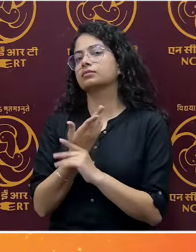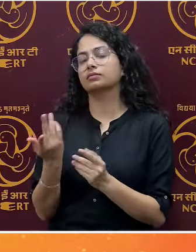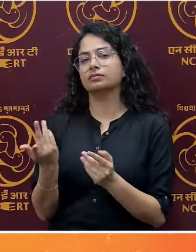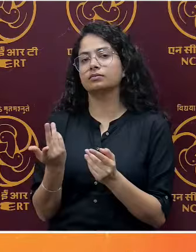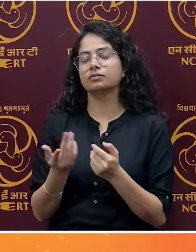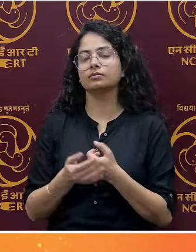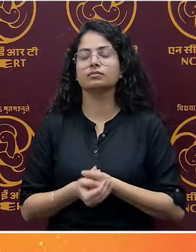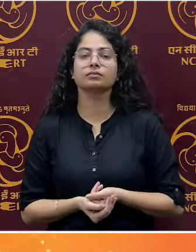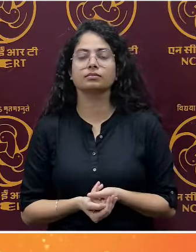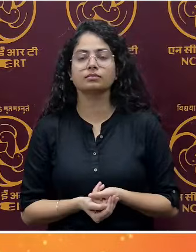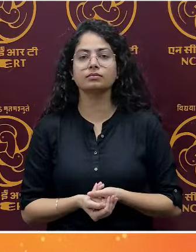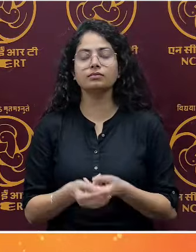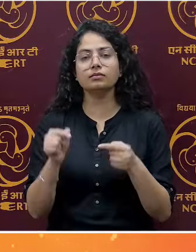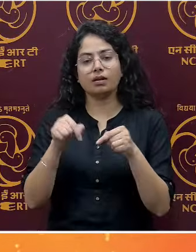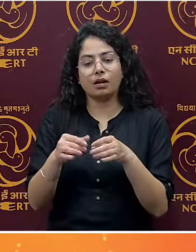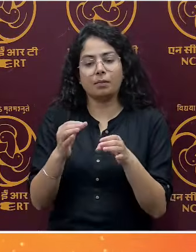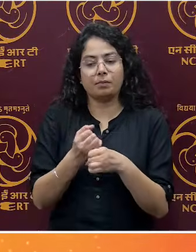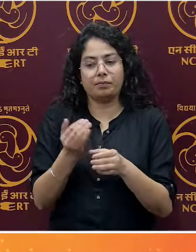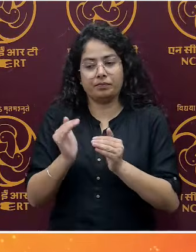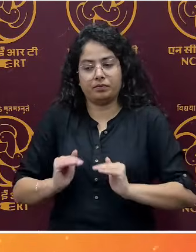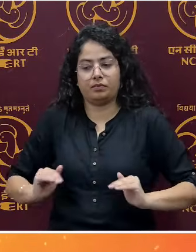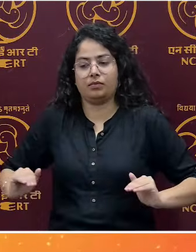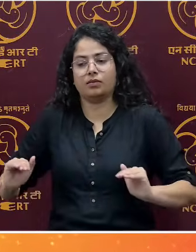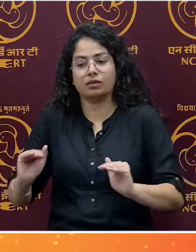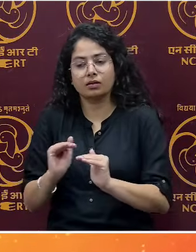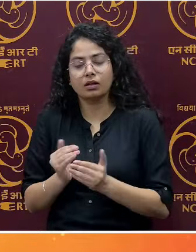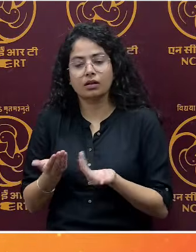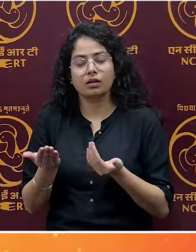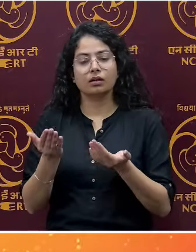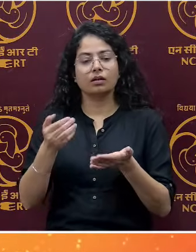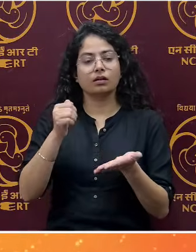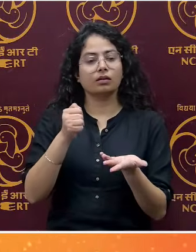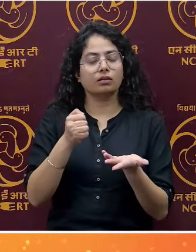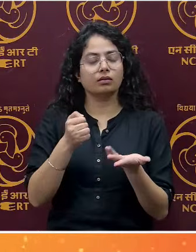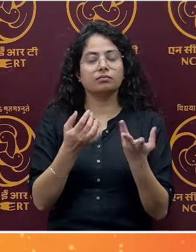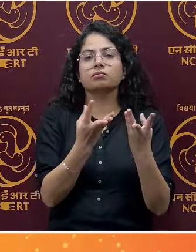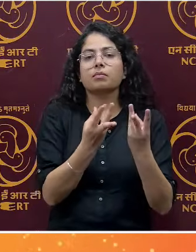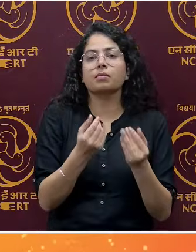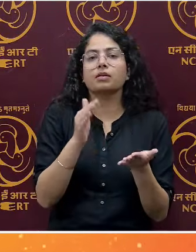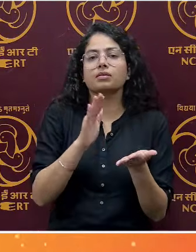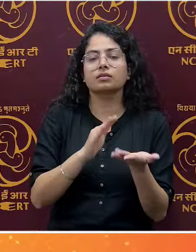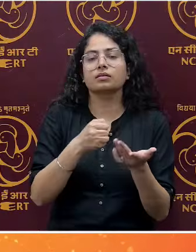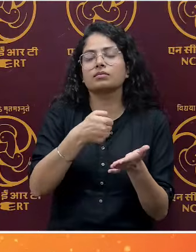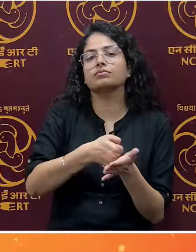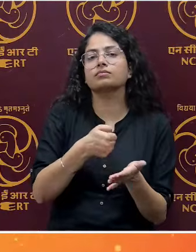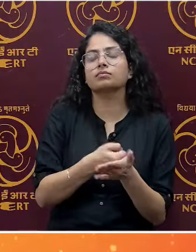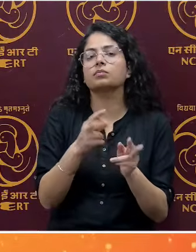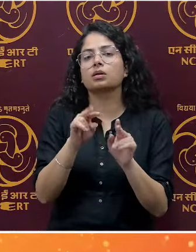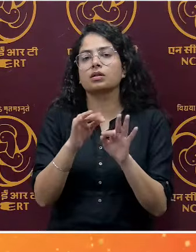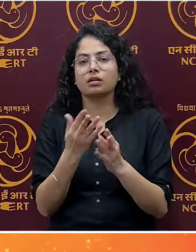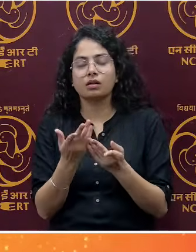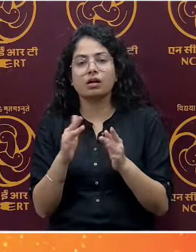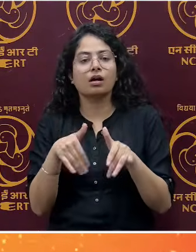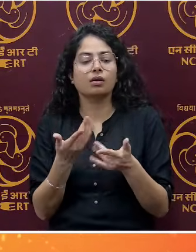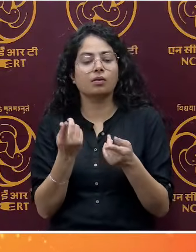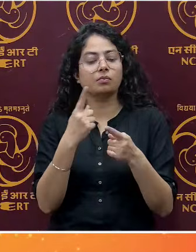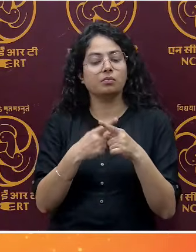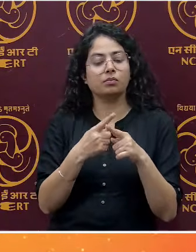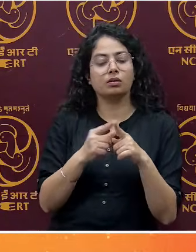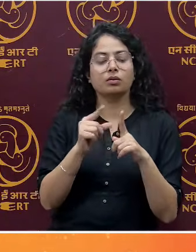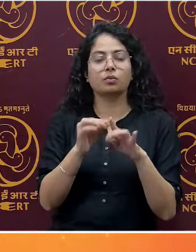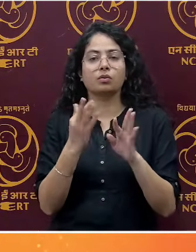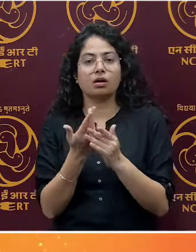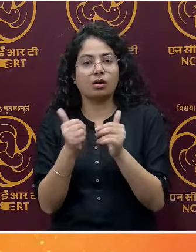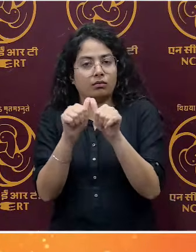also making the learner familiar with basic arithmetic operators, that how to do multiplication,